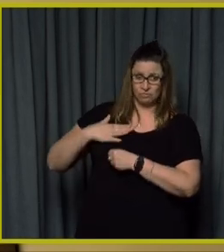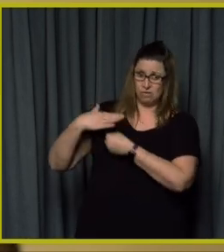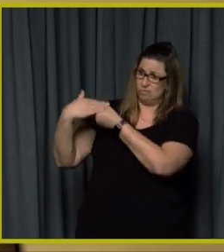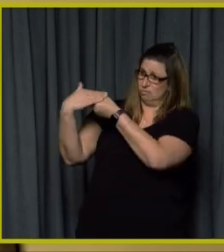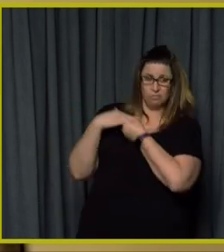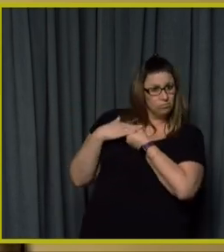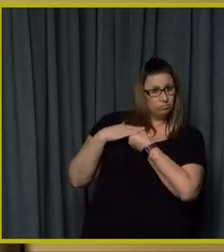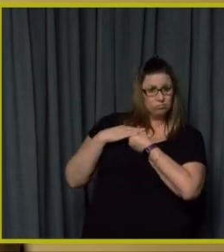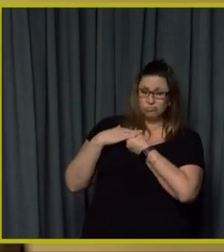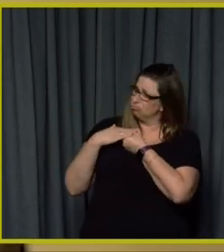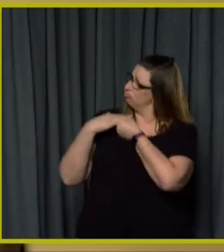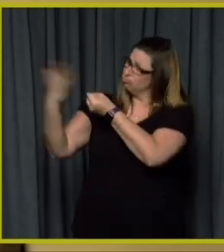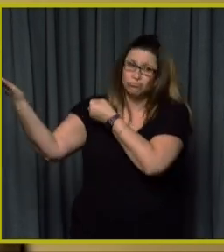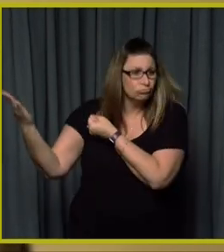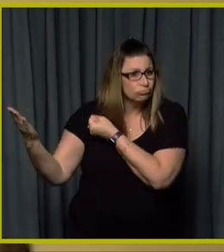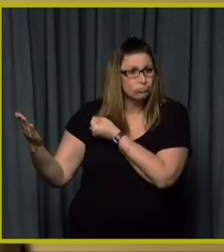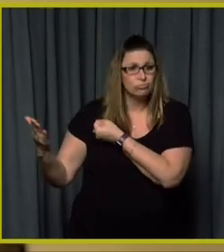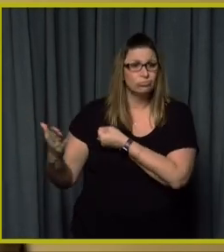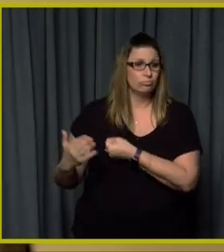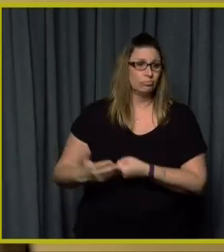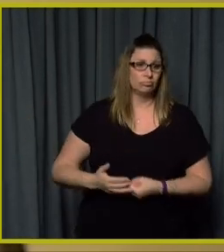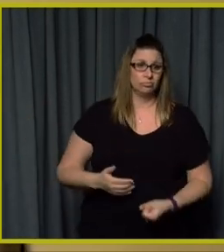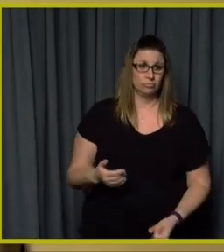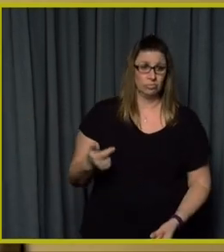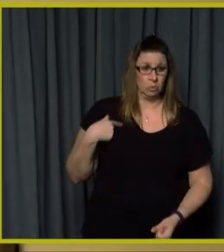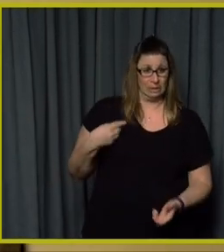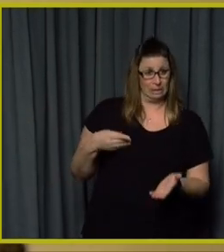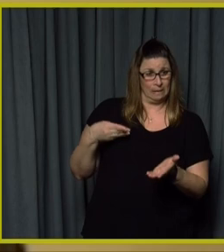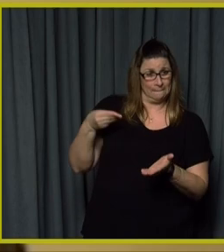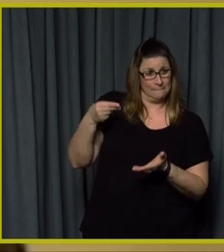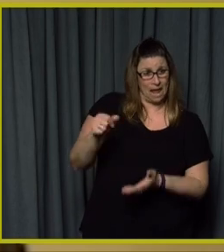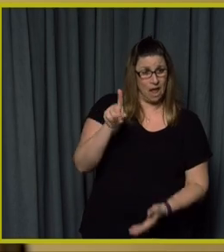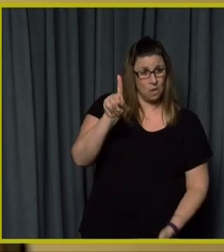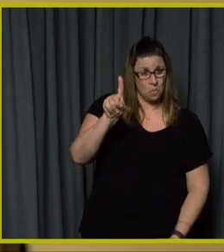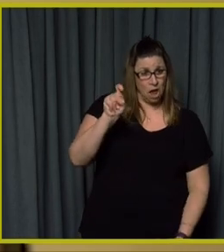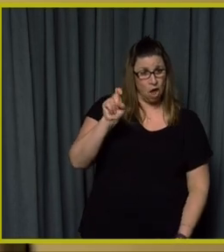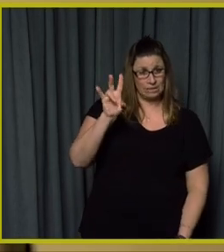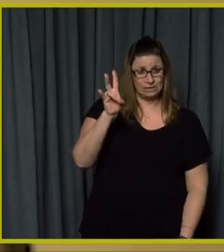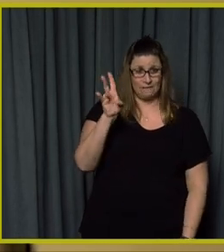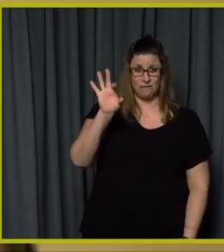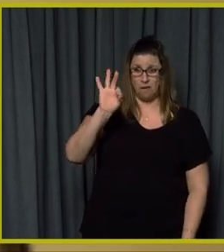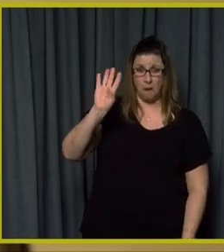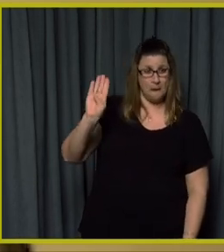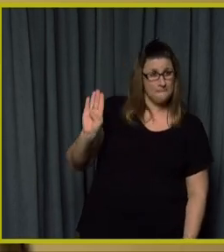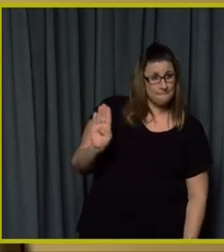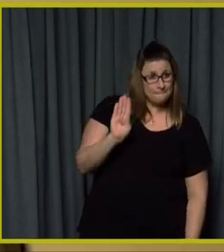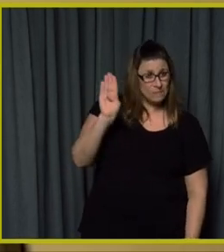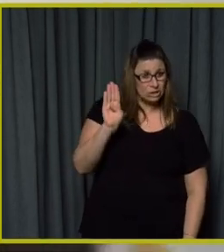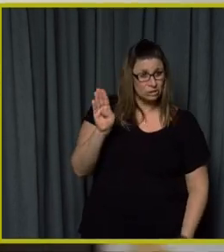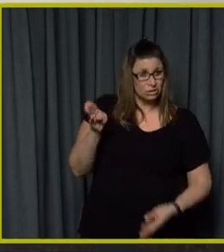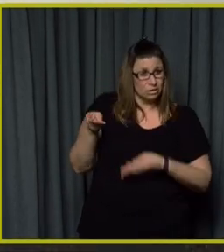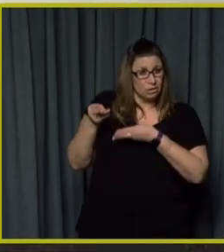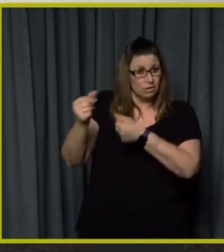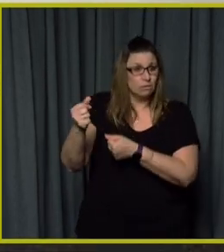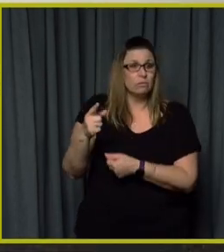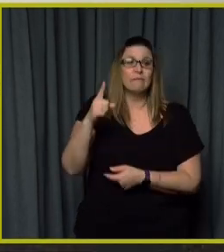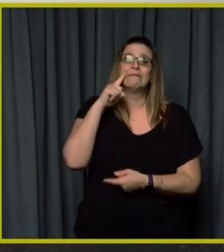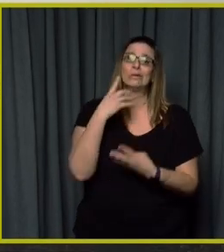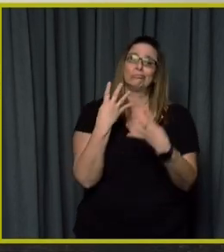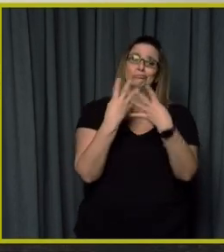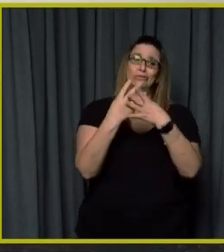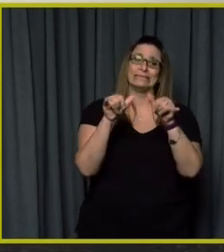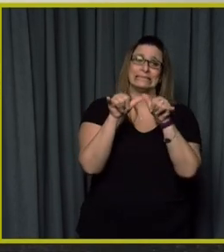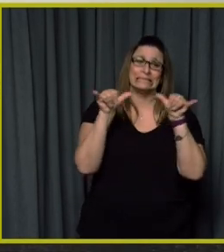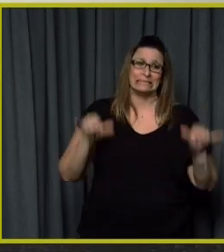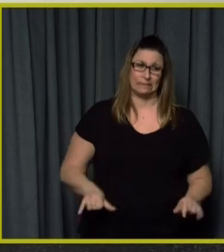spend $179 billion annually on incarceration? Did you know that the